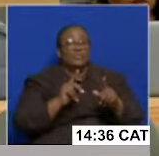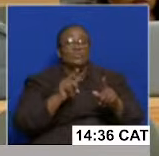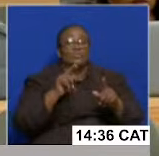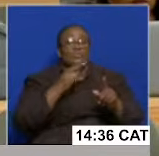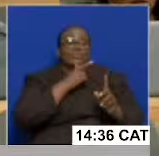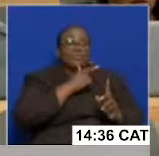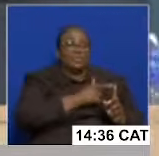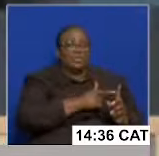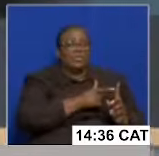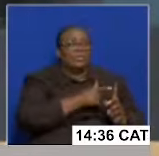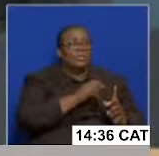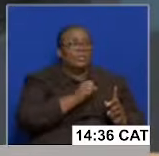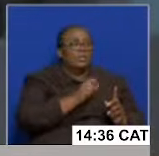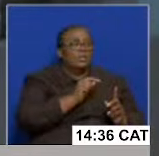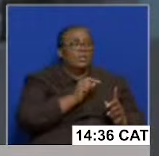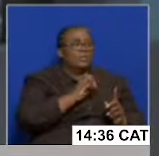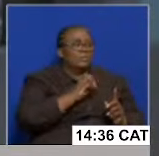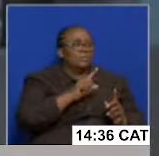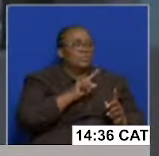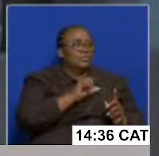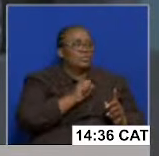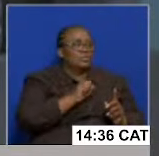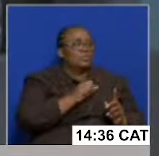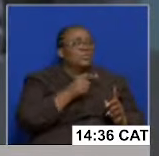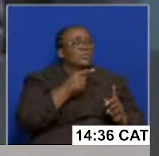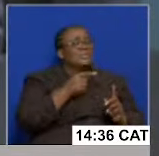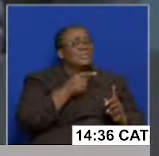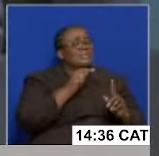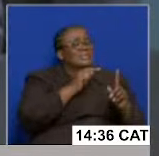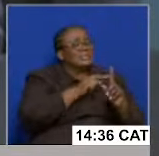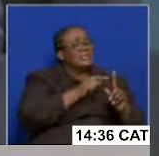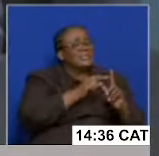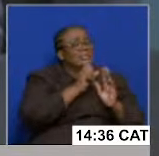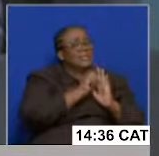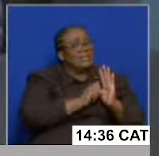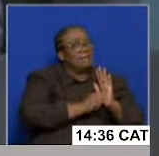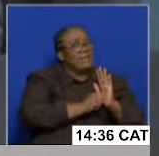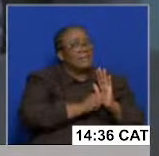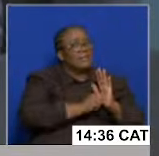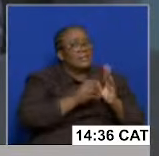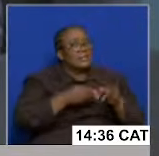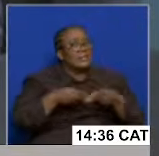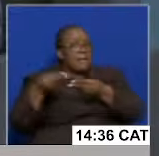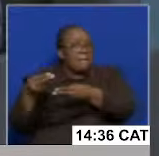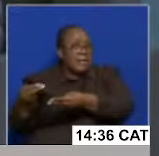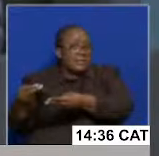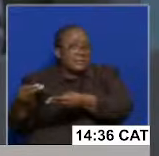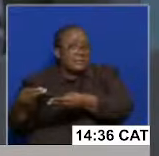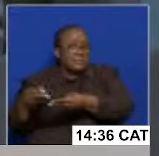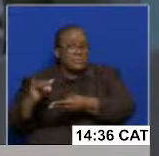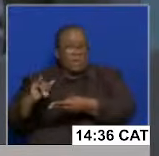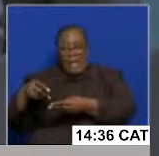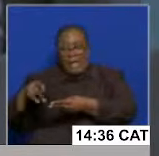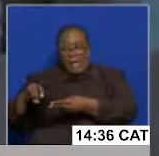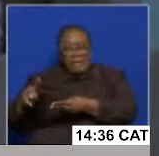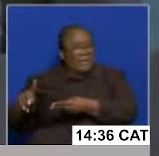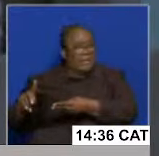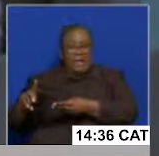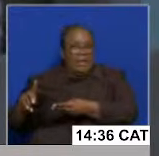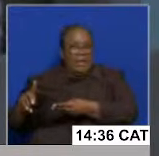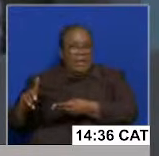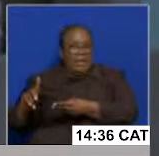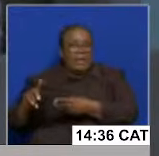she must not submit her statement until you have this SAP 13. So you knew that